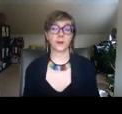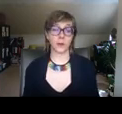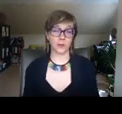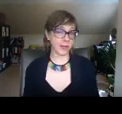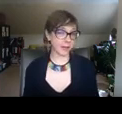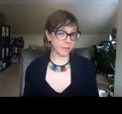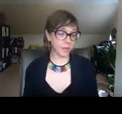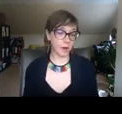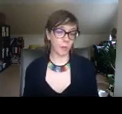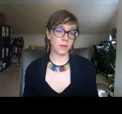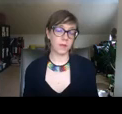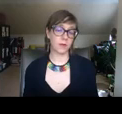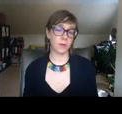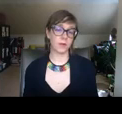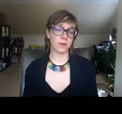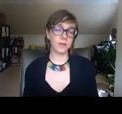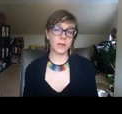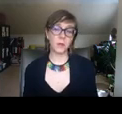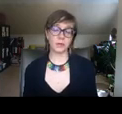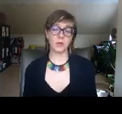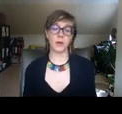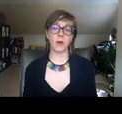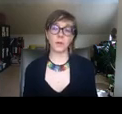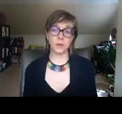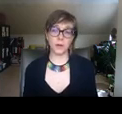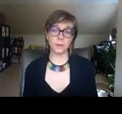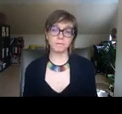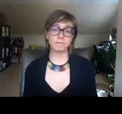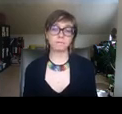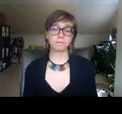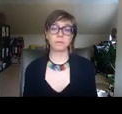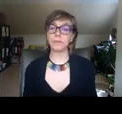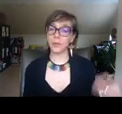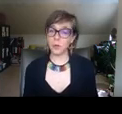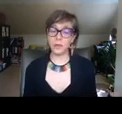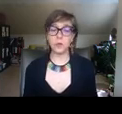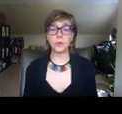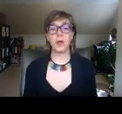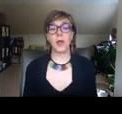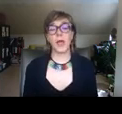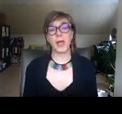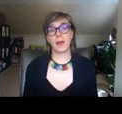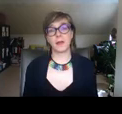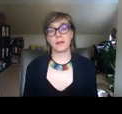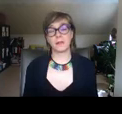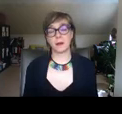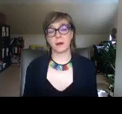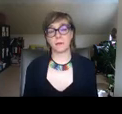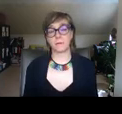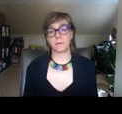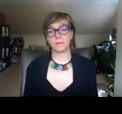the interpreters saying? What are the interpreters feeling? What's going on with them, with you?